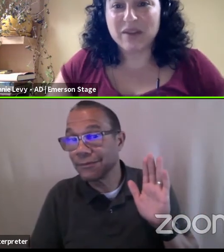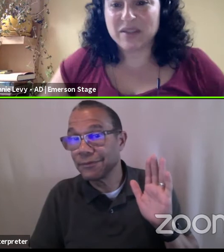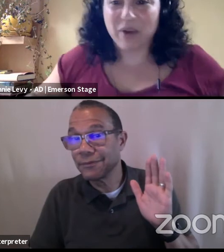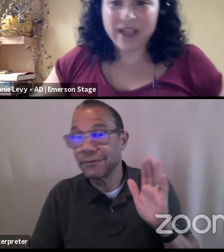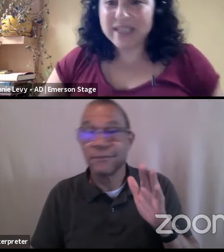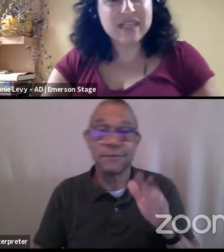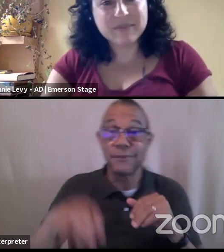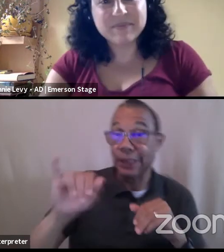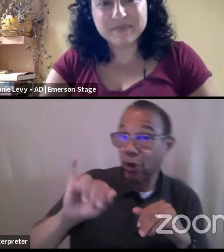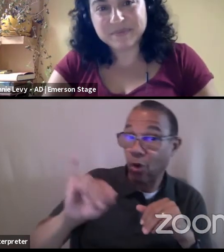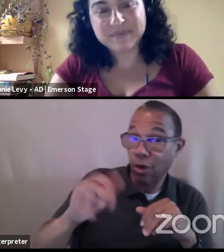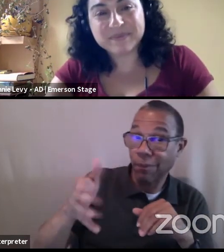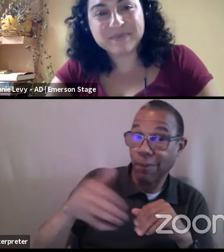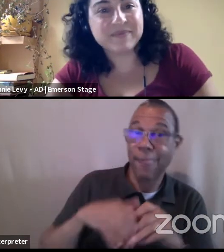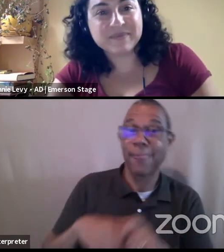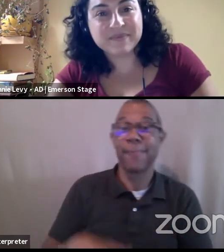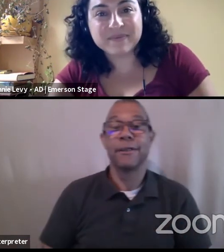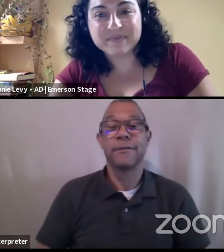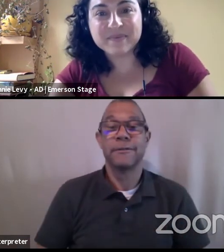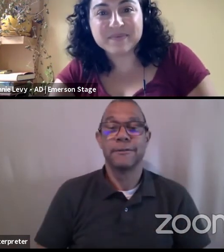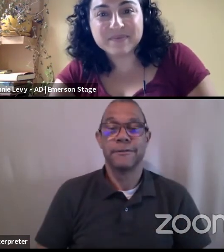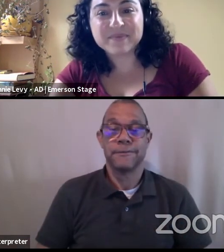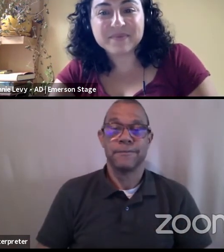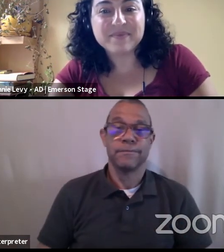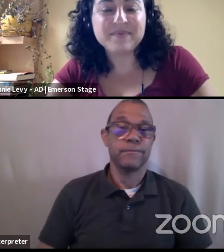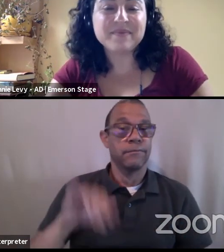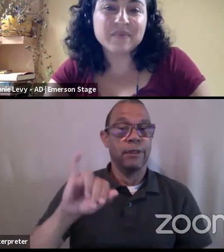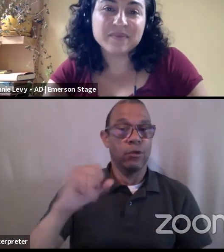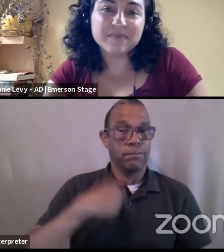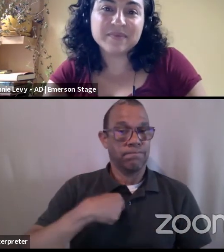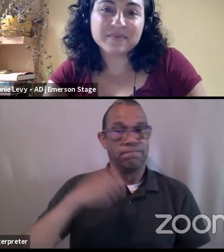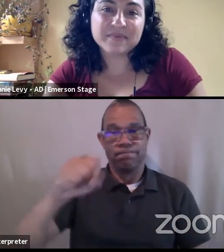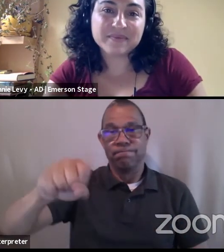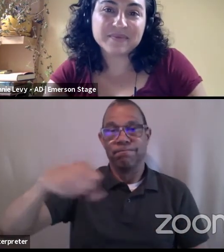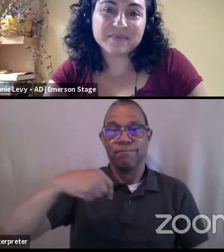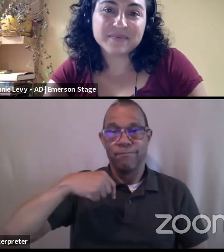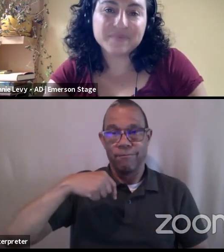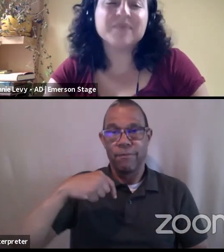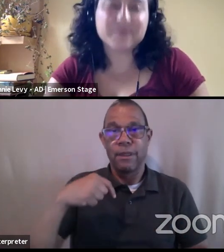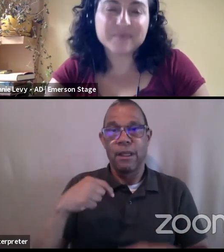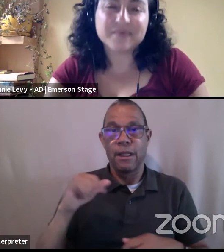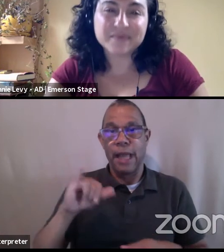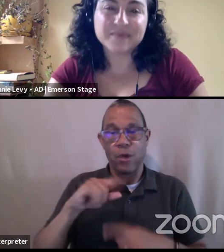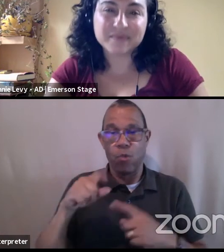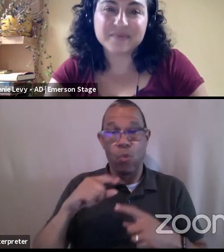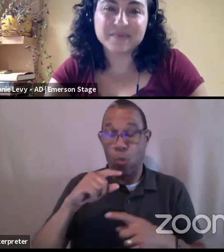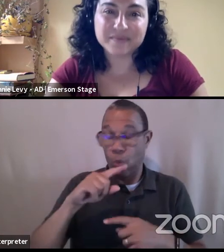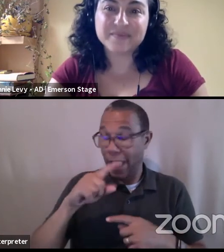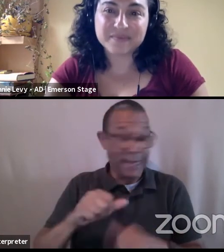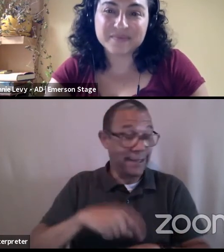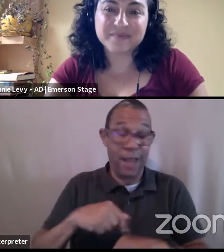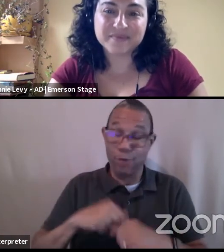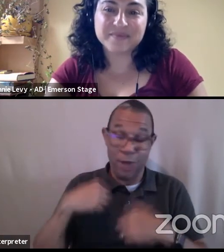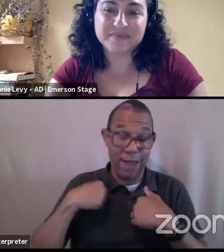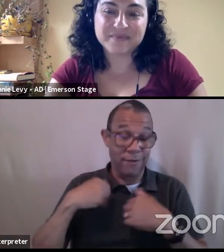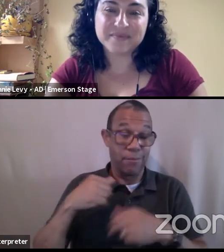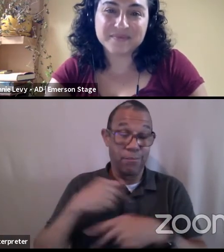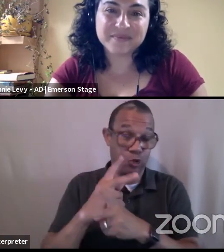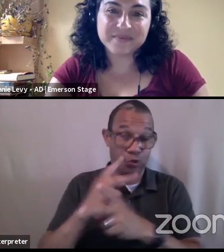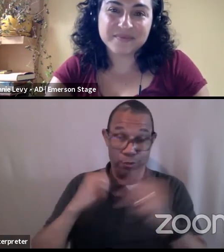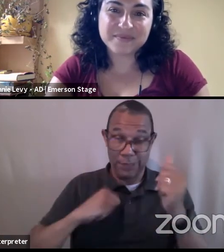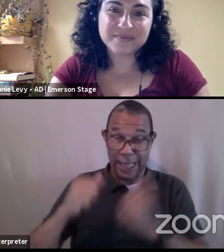want to take that one as a surprise uh well the surprise was of course when you put on a play you never know what's going to happen you never know how the audience is going to use it